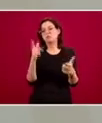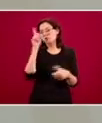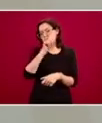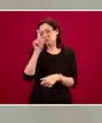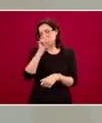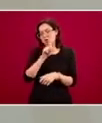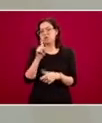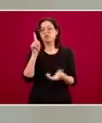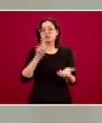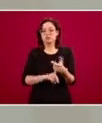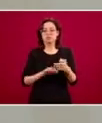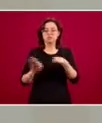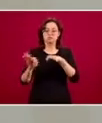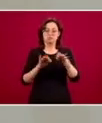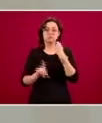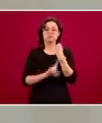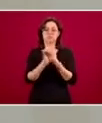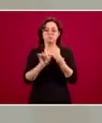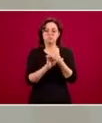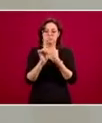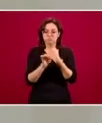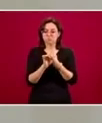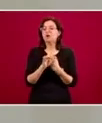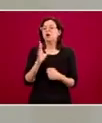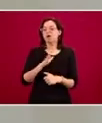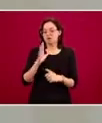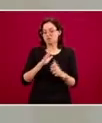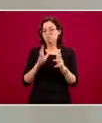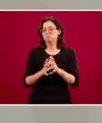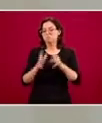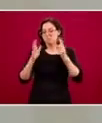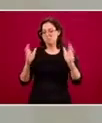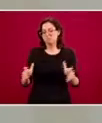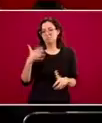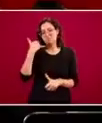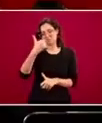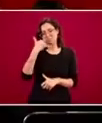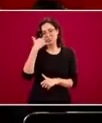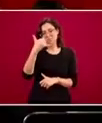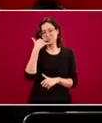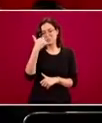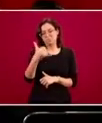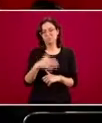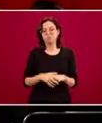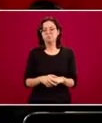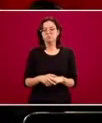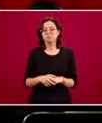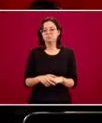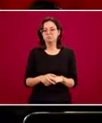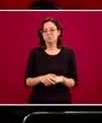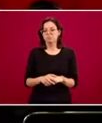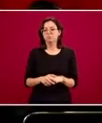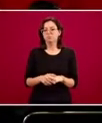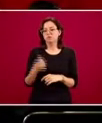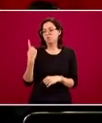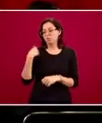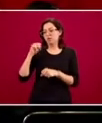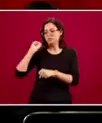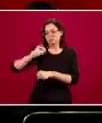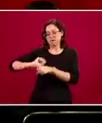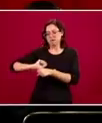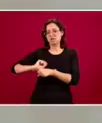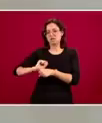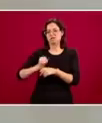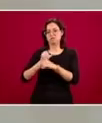were related to stress, anxiety, depression, and workplace conflicts. So we have seen